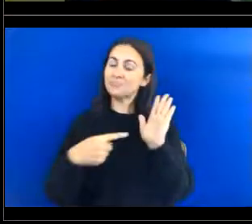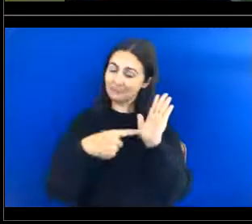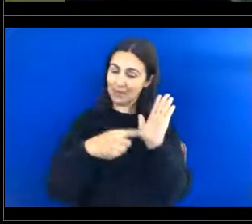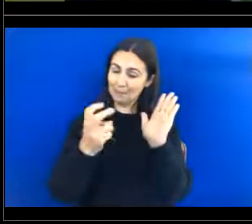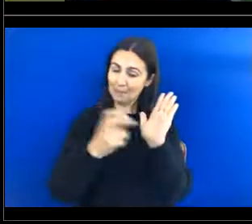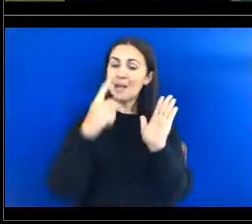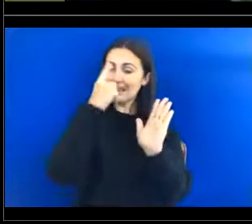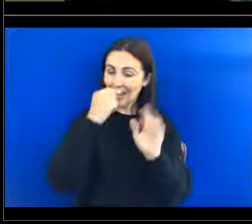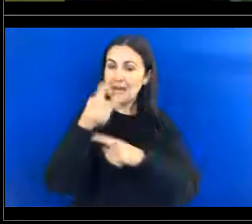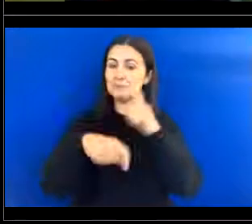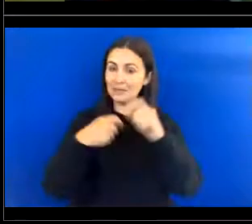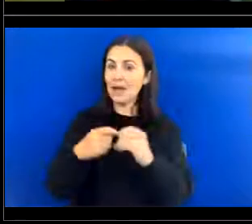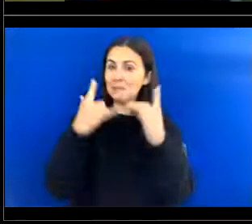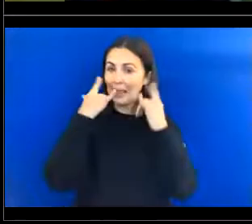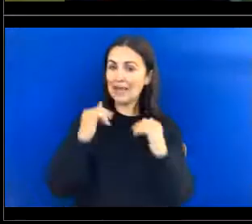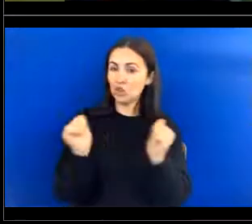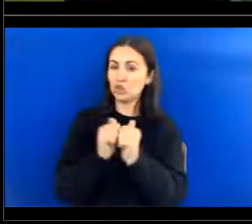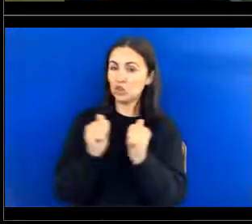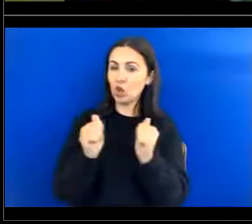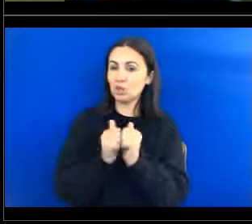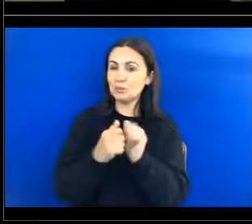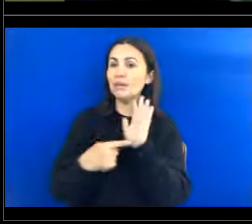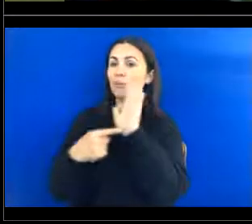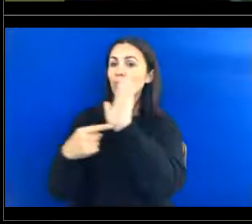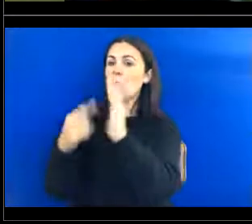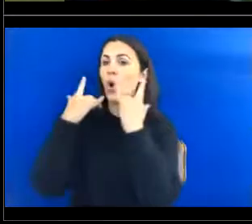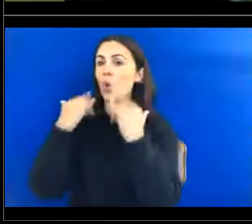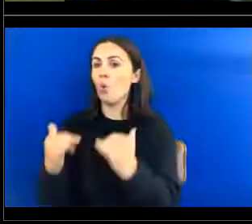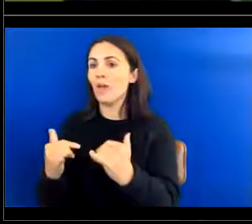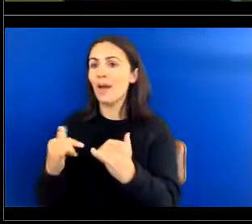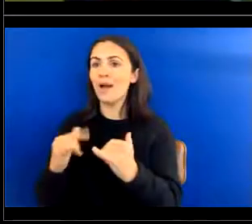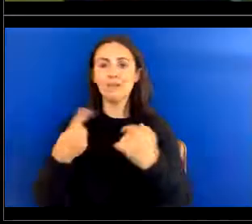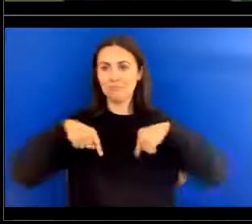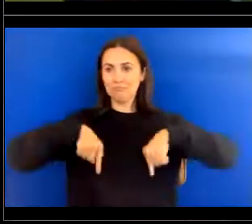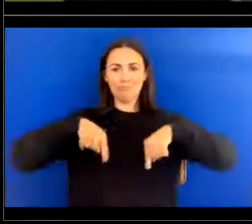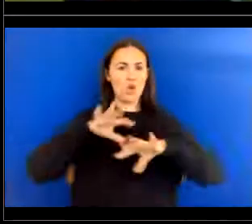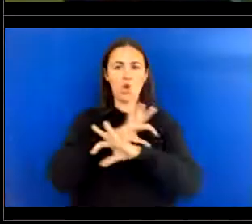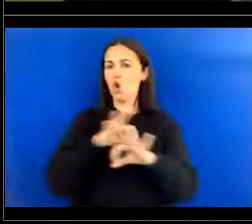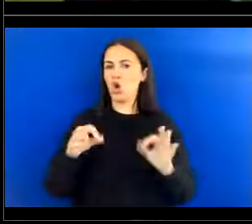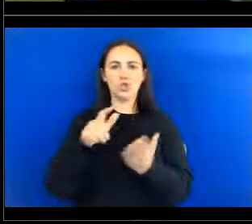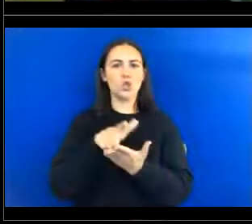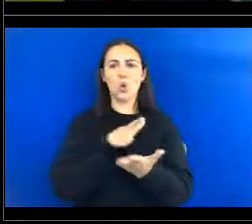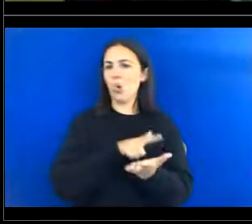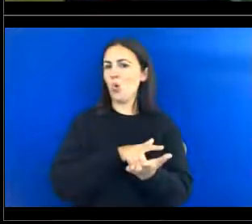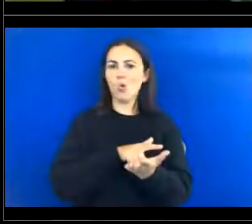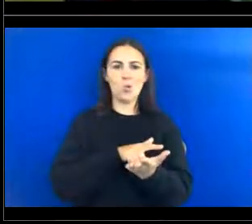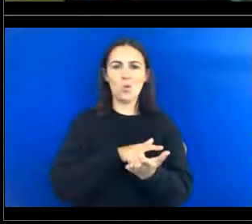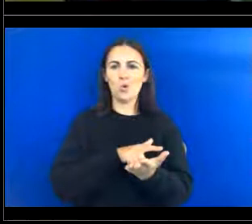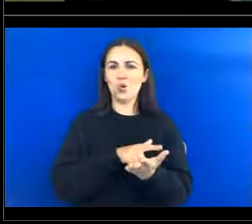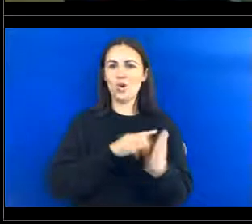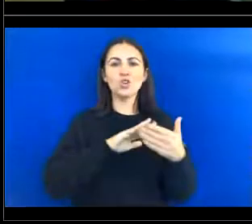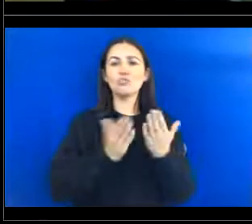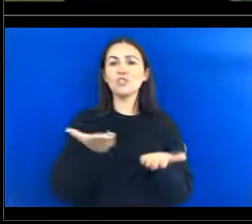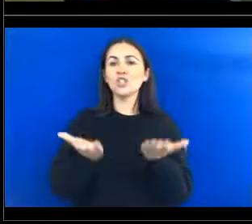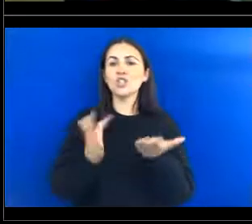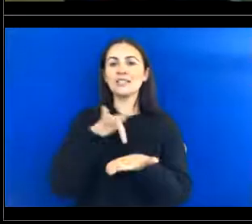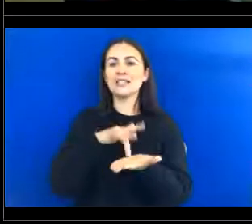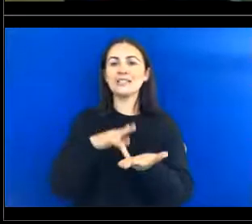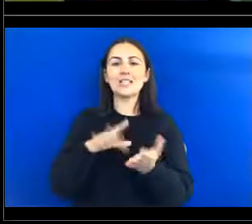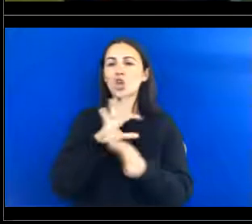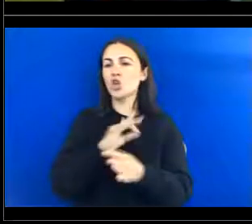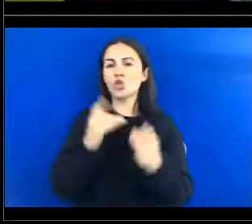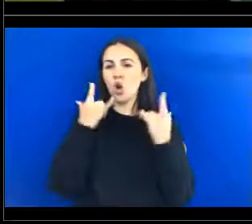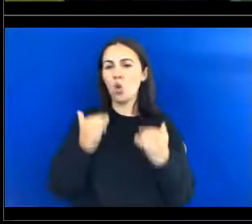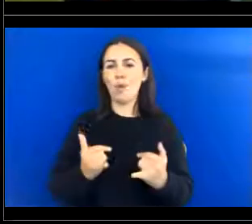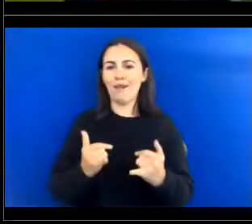it to their legal representatives, but because we're not a legal entity in the community justice centres, we're focusing on that good